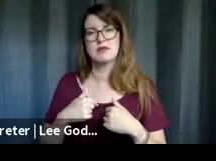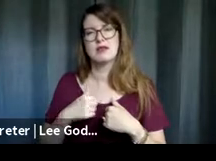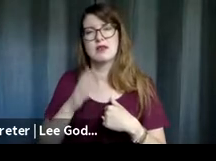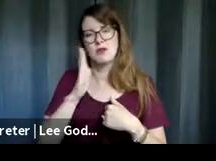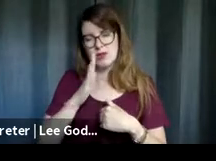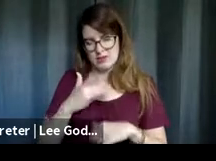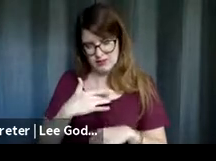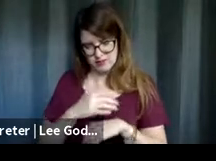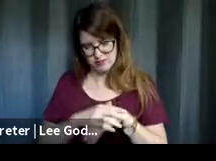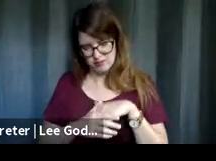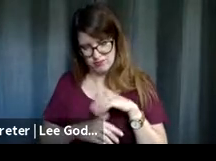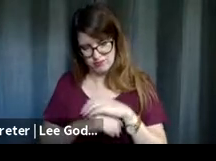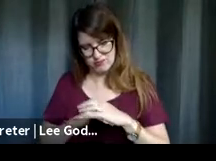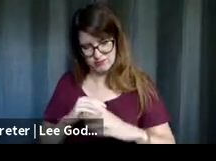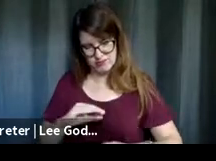faithful. I